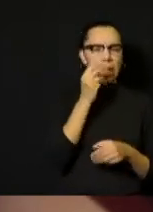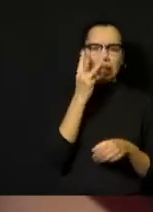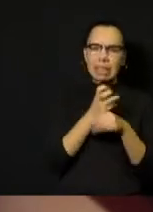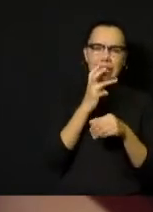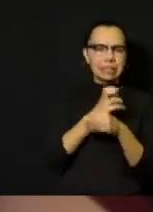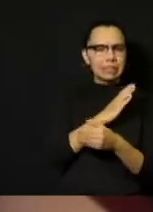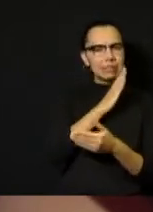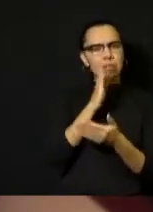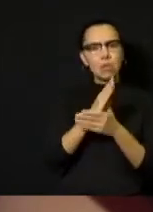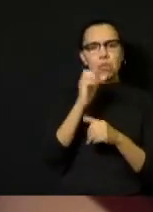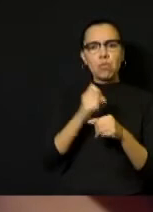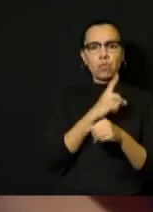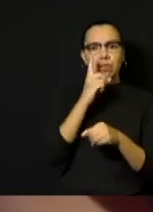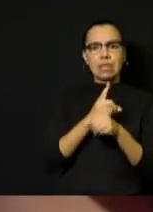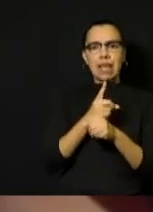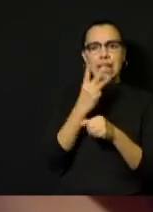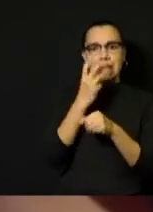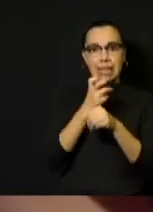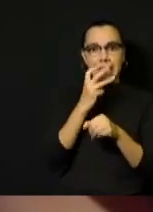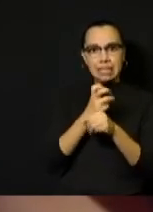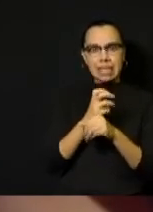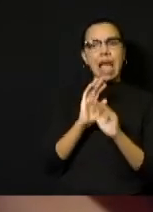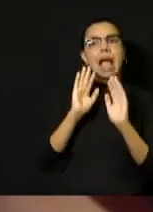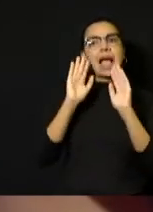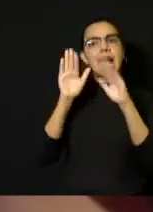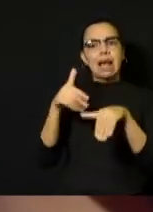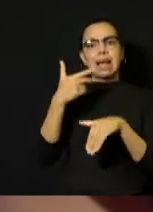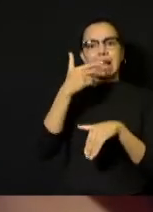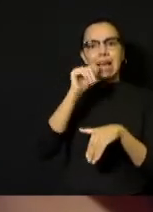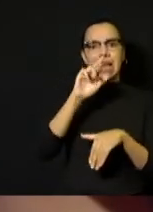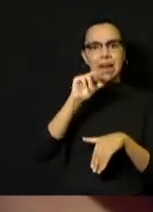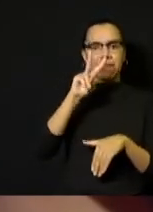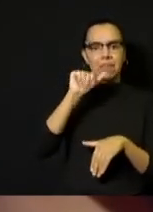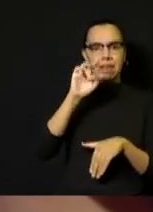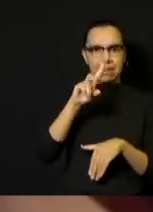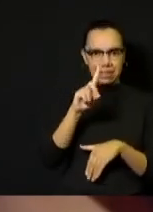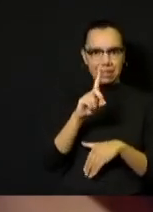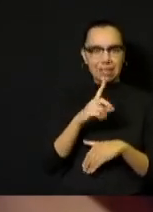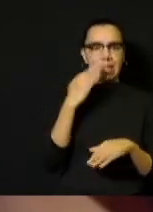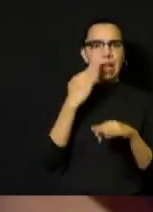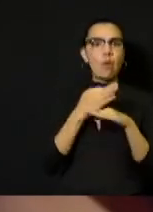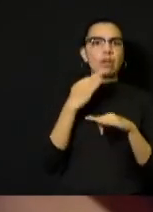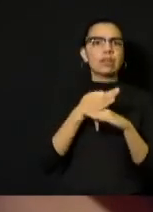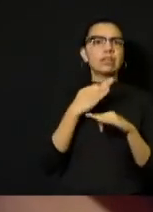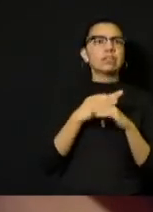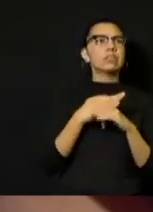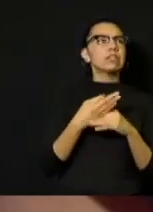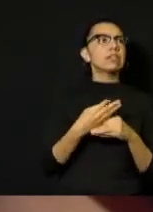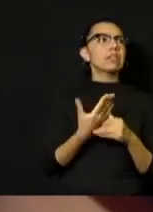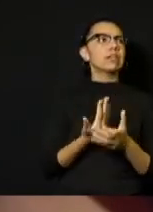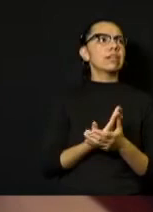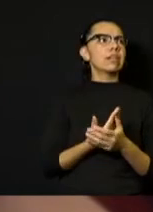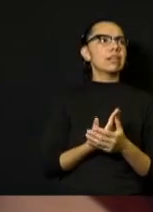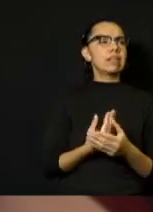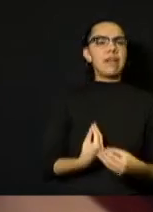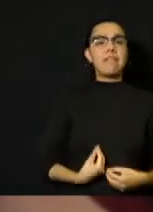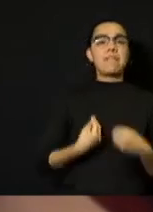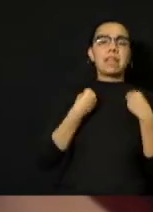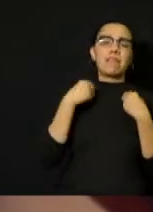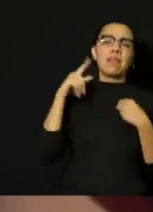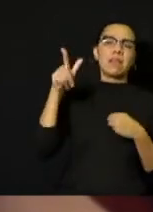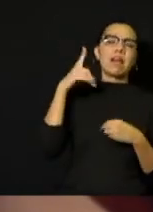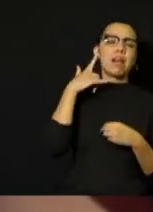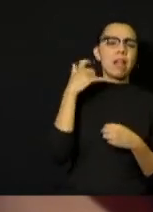I said, do it again. So on the third time, she entered Harvard. She lived